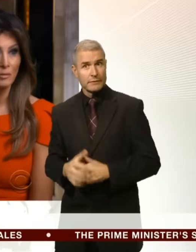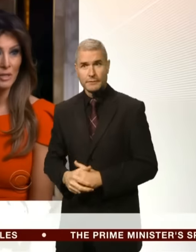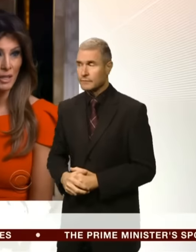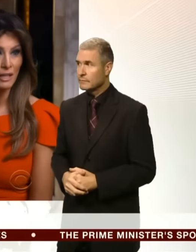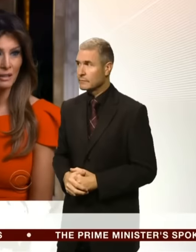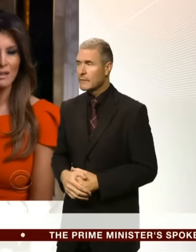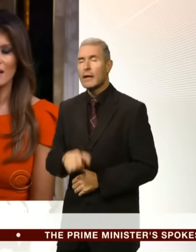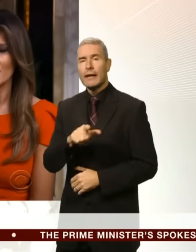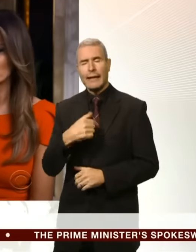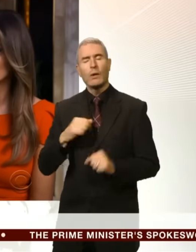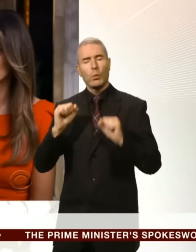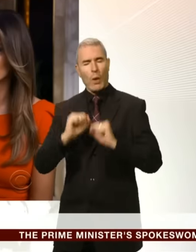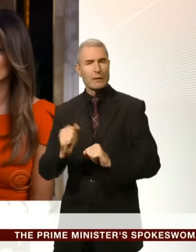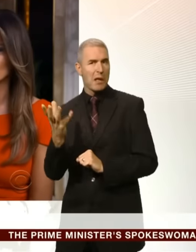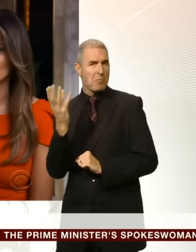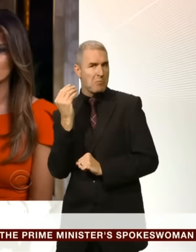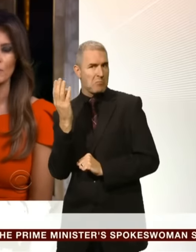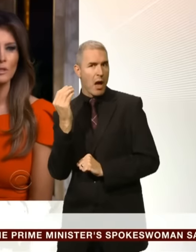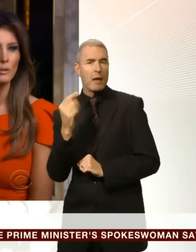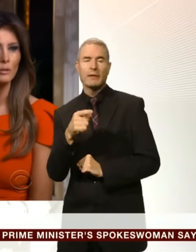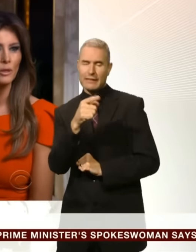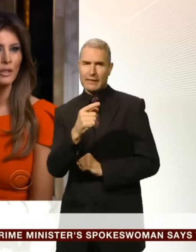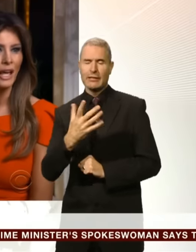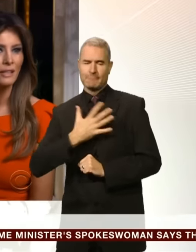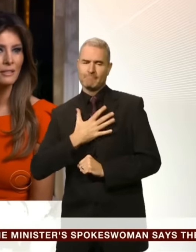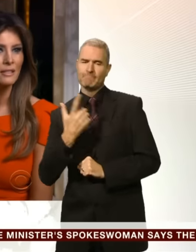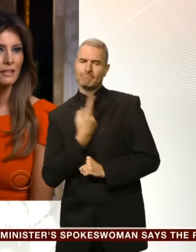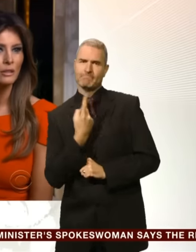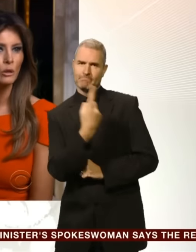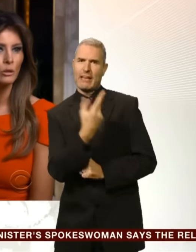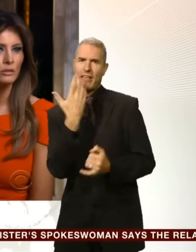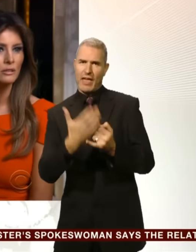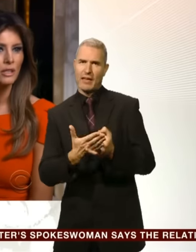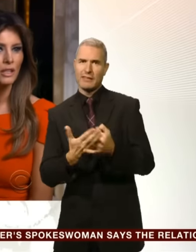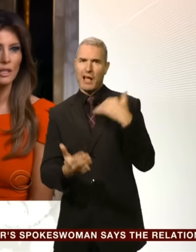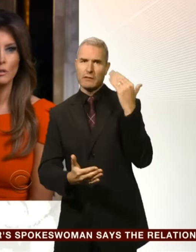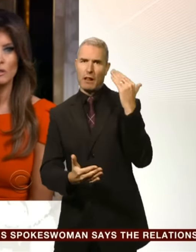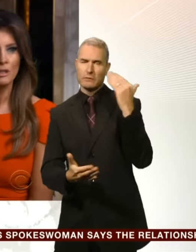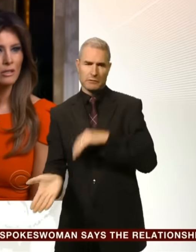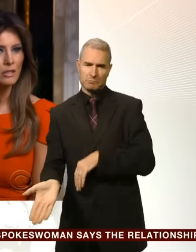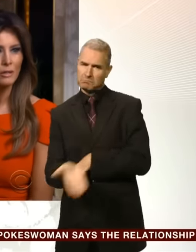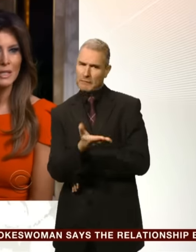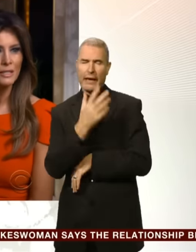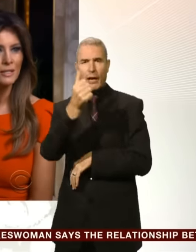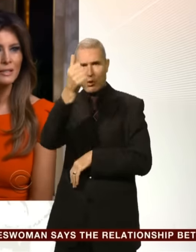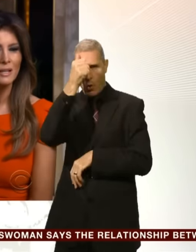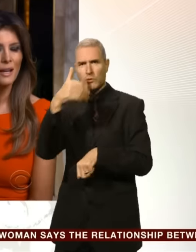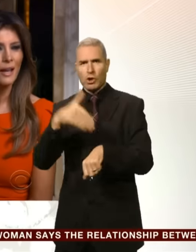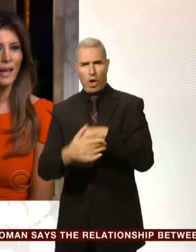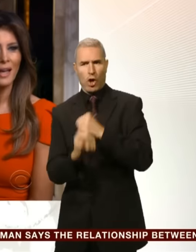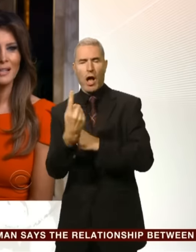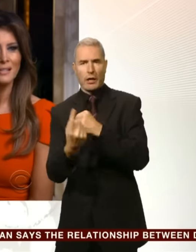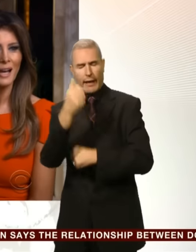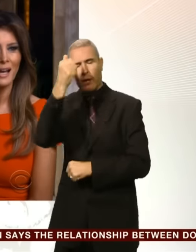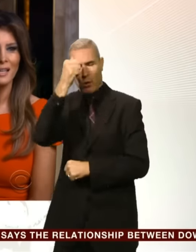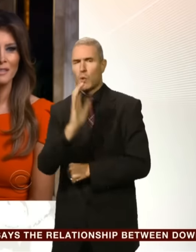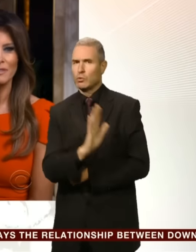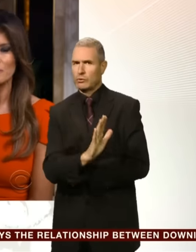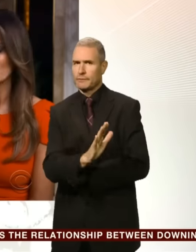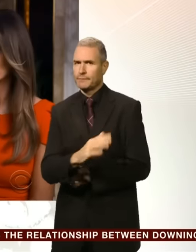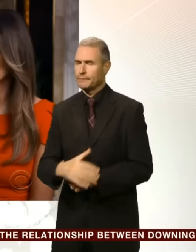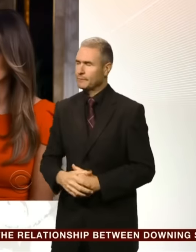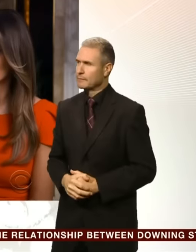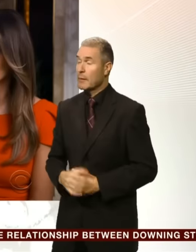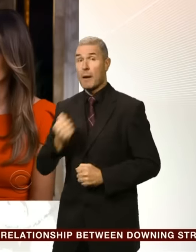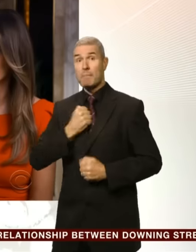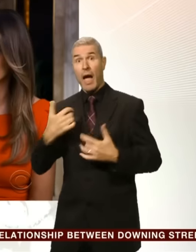he hears me, but he will do what he wants to do on the end. He's an adult. He knows the consequences. And I give